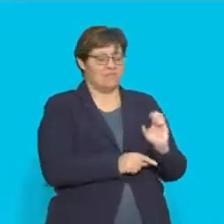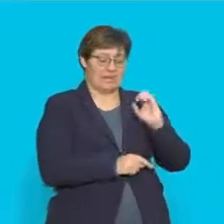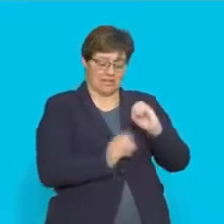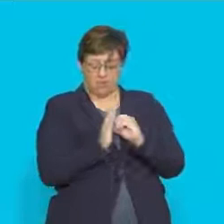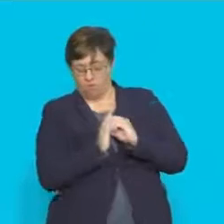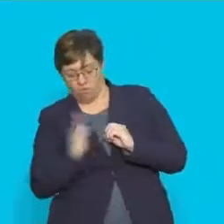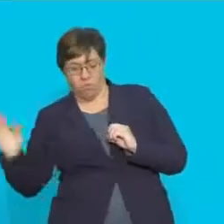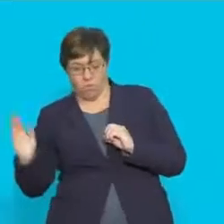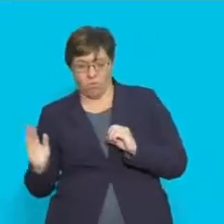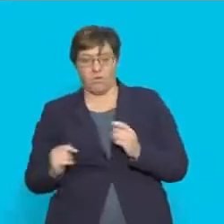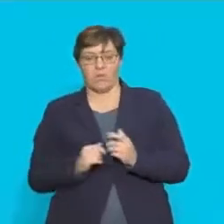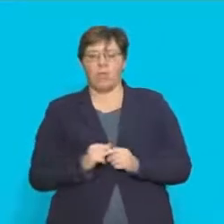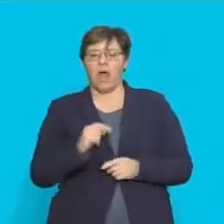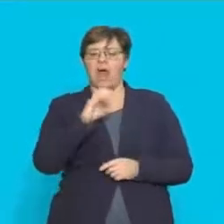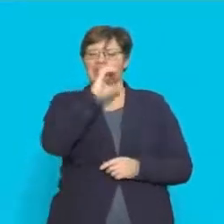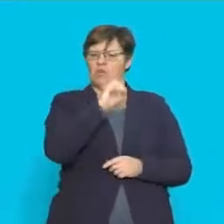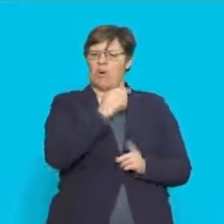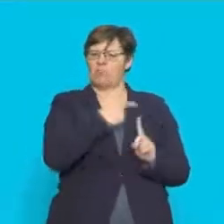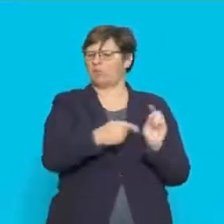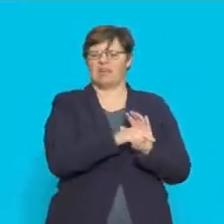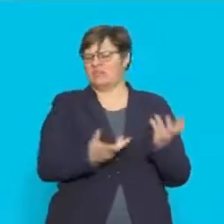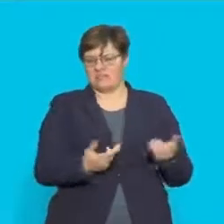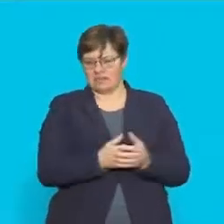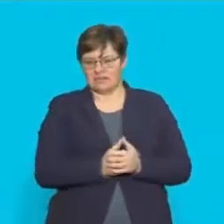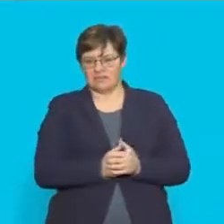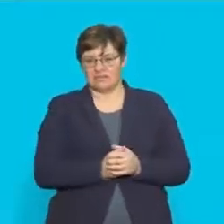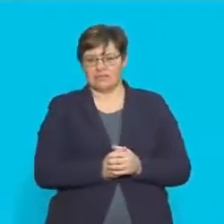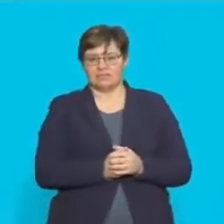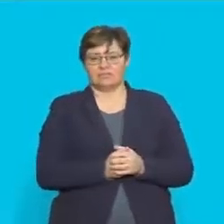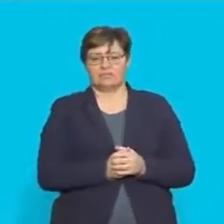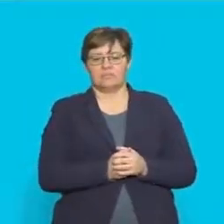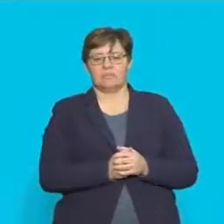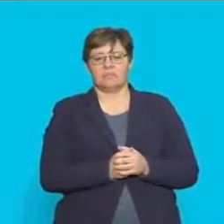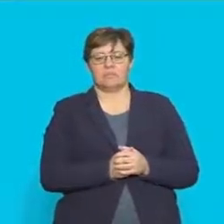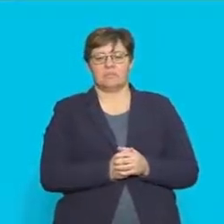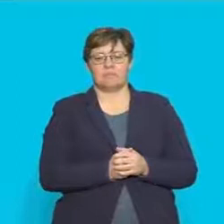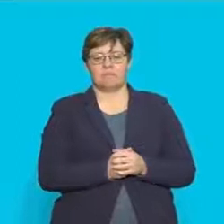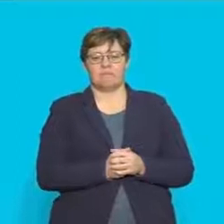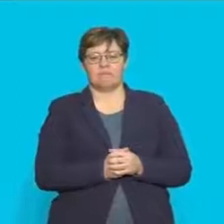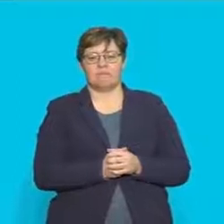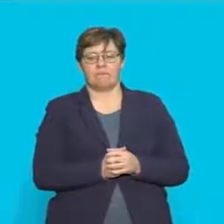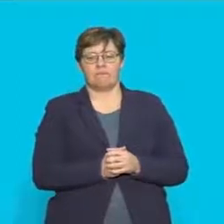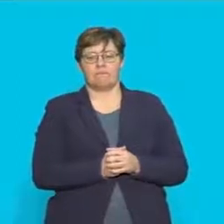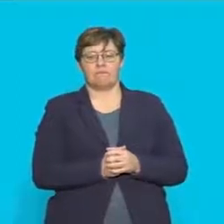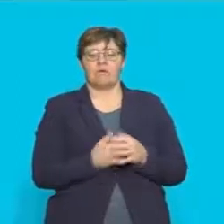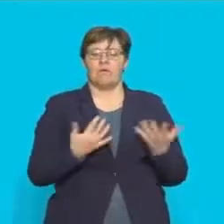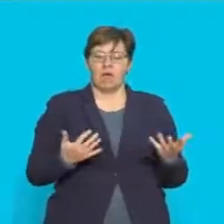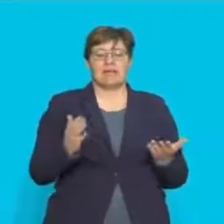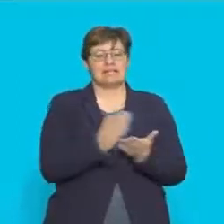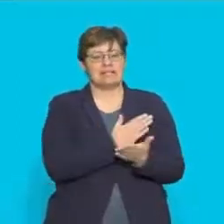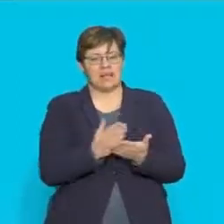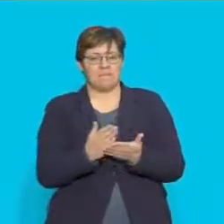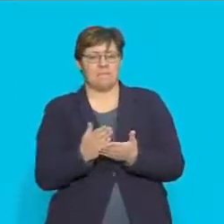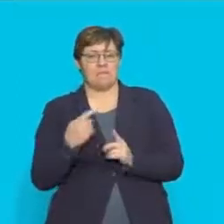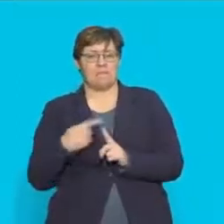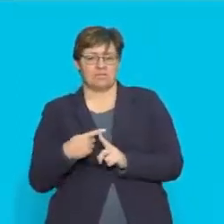negative numbers, right? So these numbers are neither positive or negative. Some of them are positive,